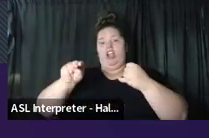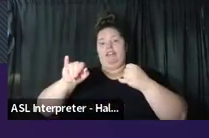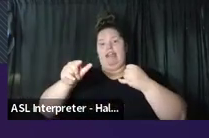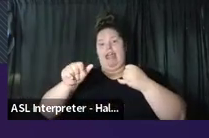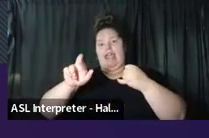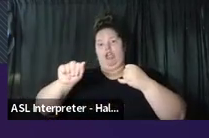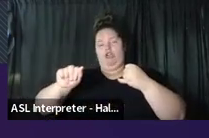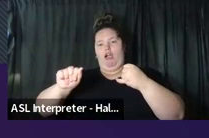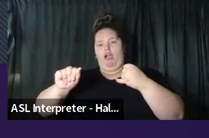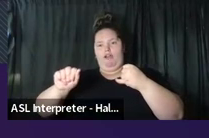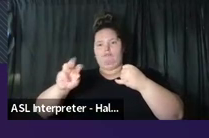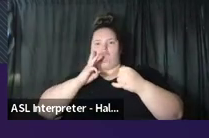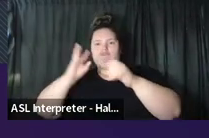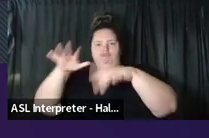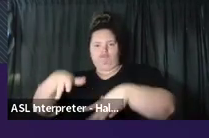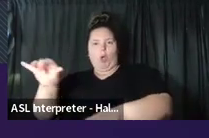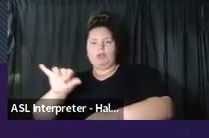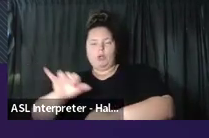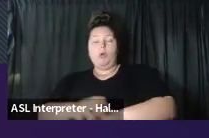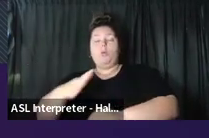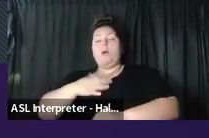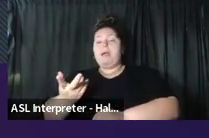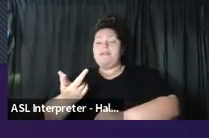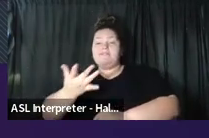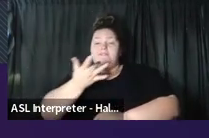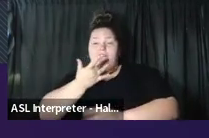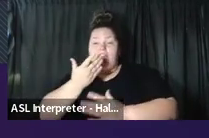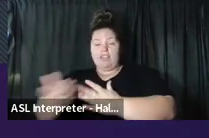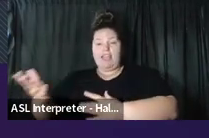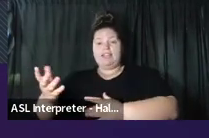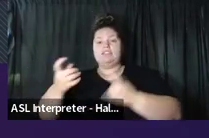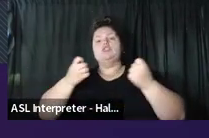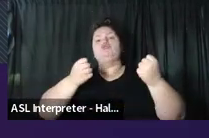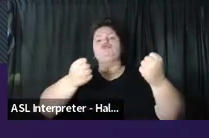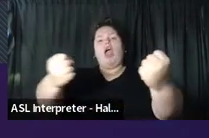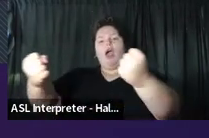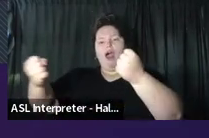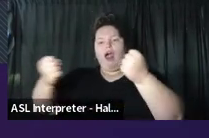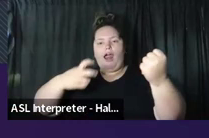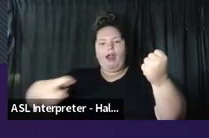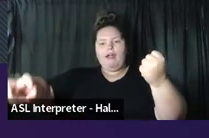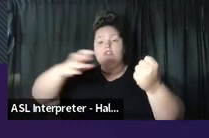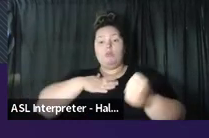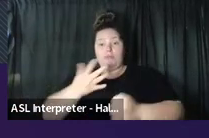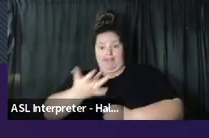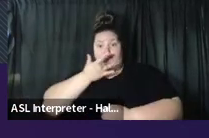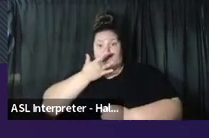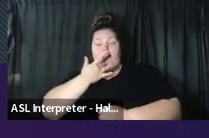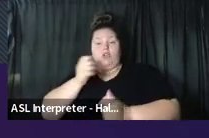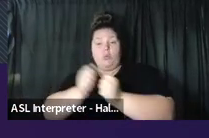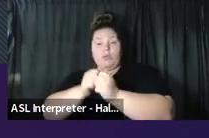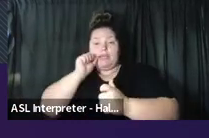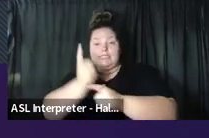things is to take road trips. And the biggest one I've done was with my sister, and we went from Michigan to